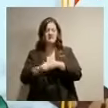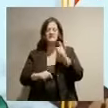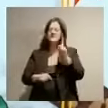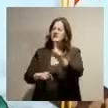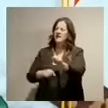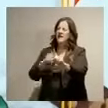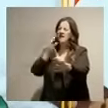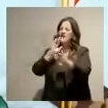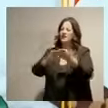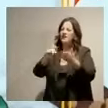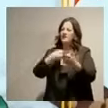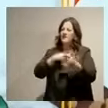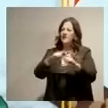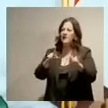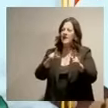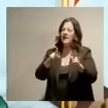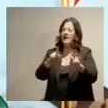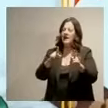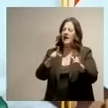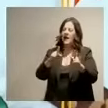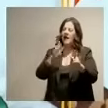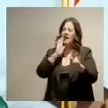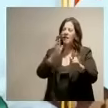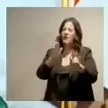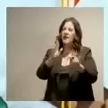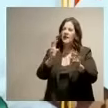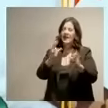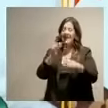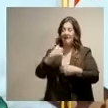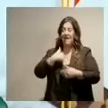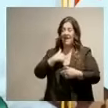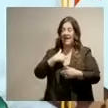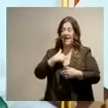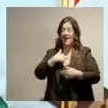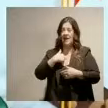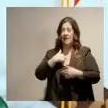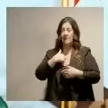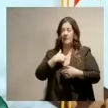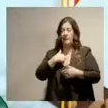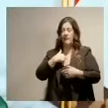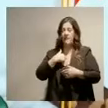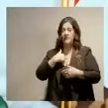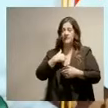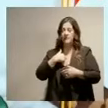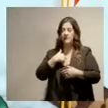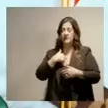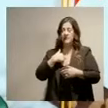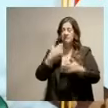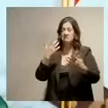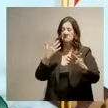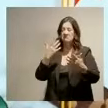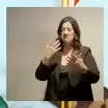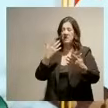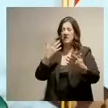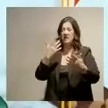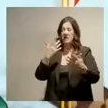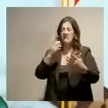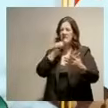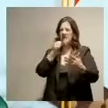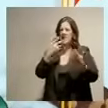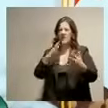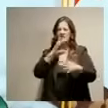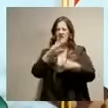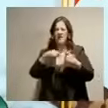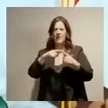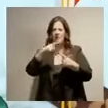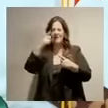you really do appreciate it. It would be, if I'm going to dodge on a hypothetical about a bill that I